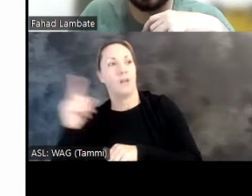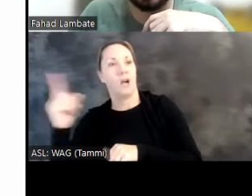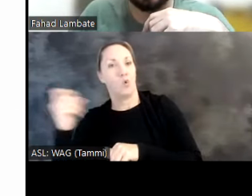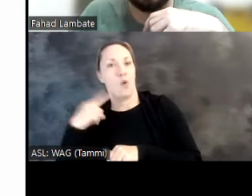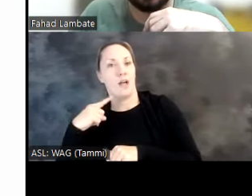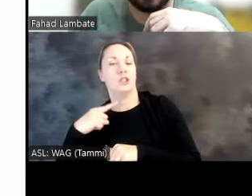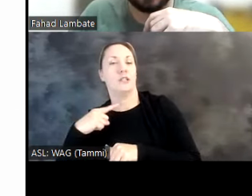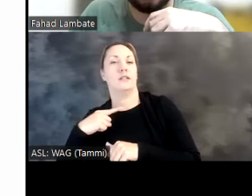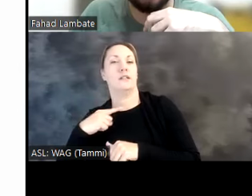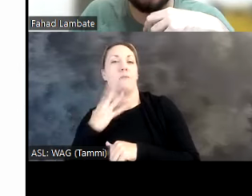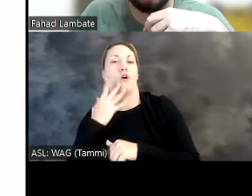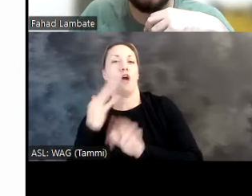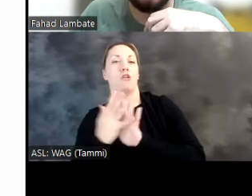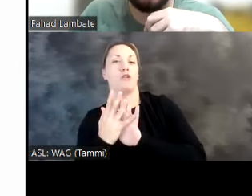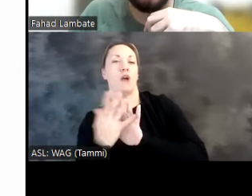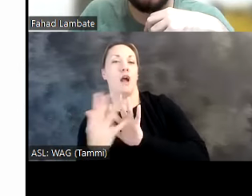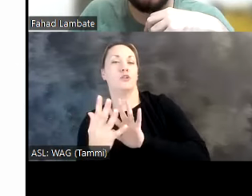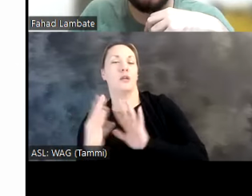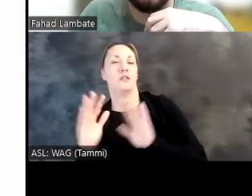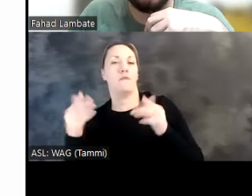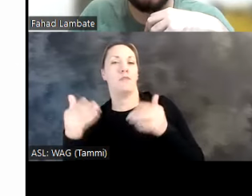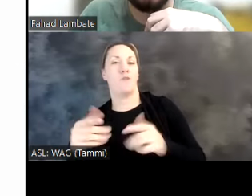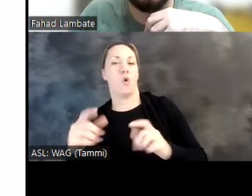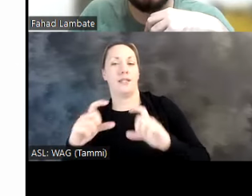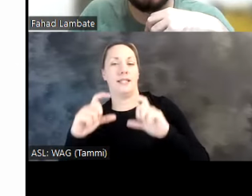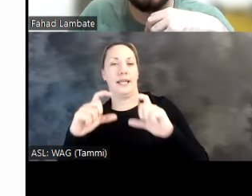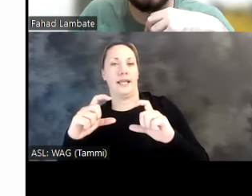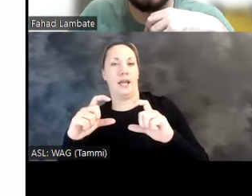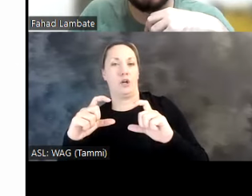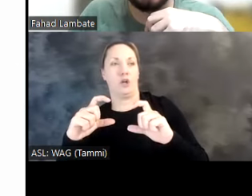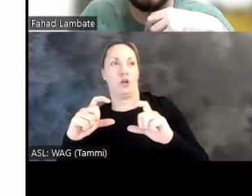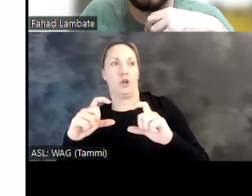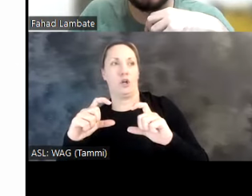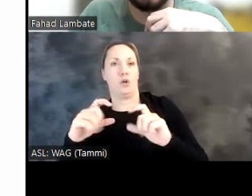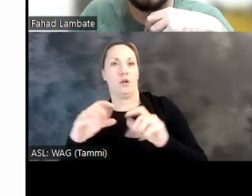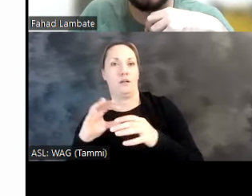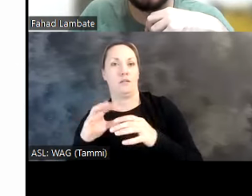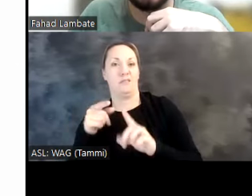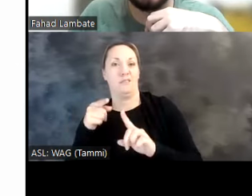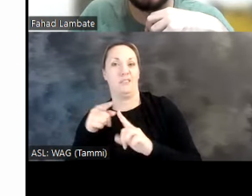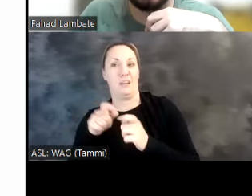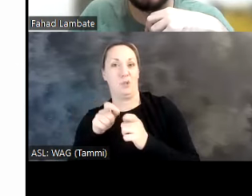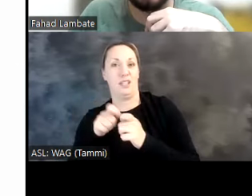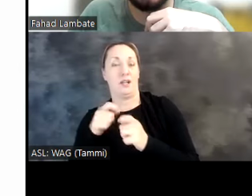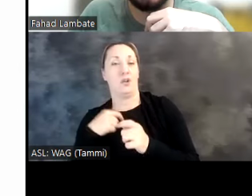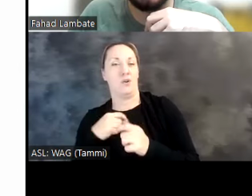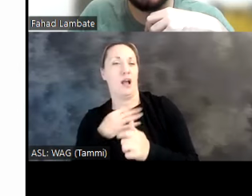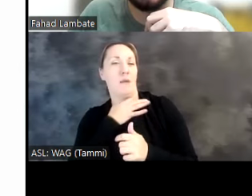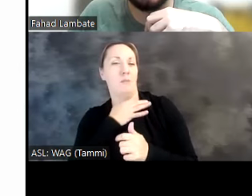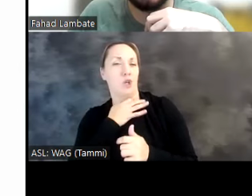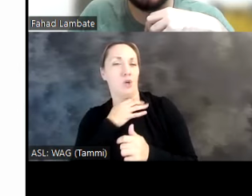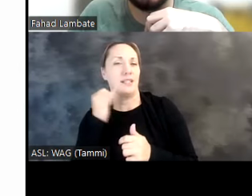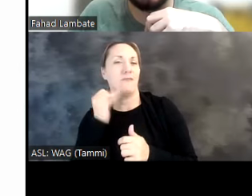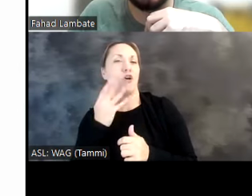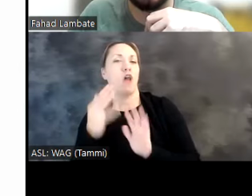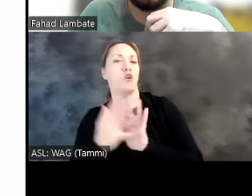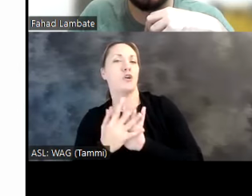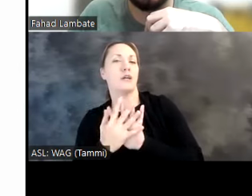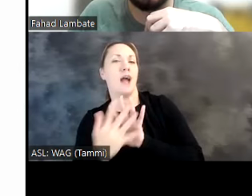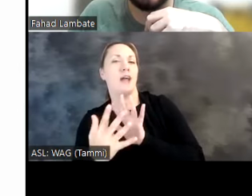color contrast of the focus indicator. In particular, I'm curious if a color contrast of